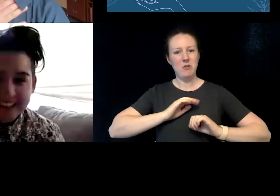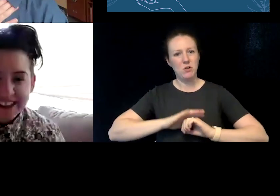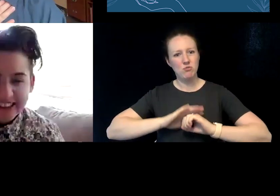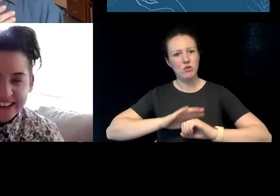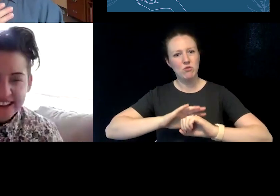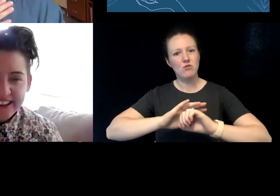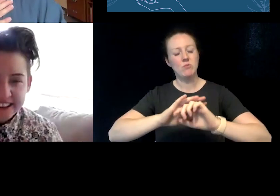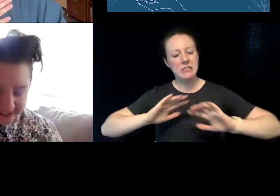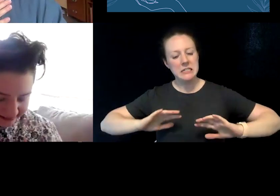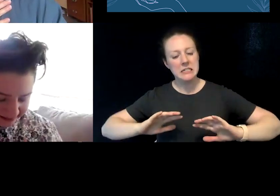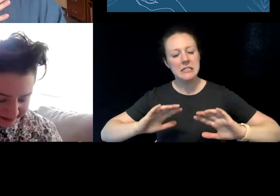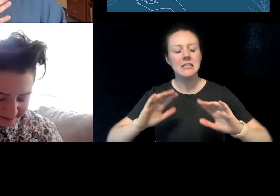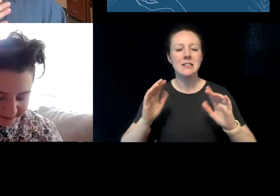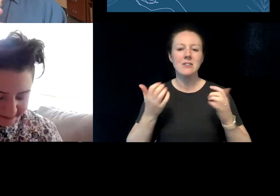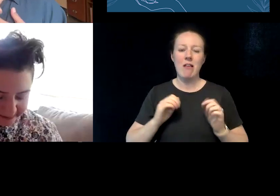know,